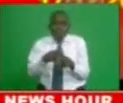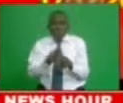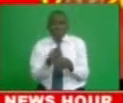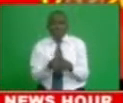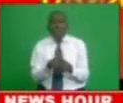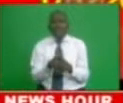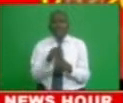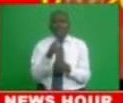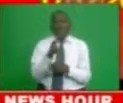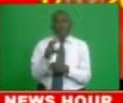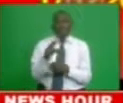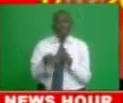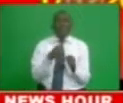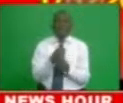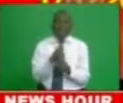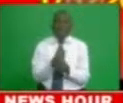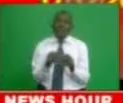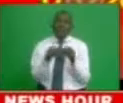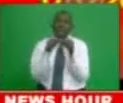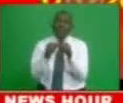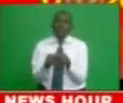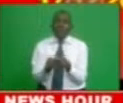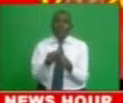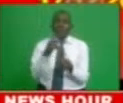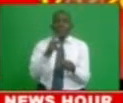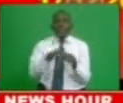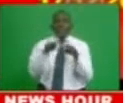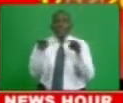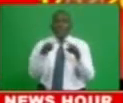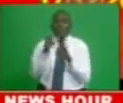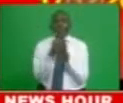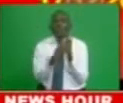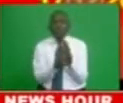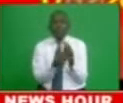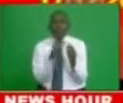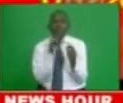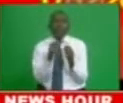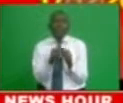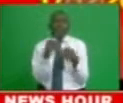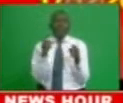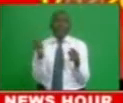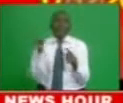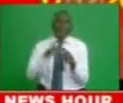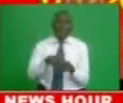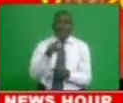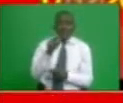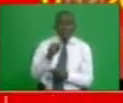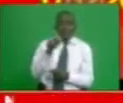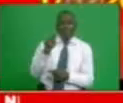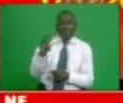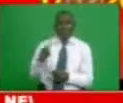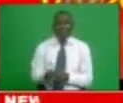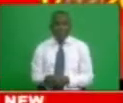term from 7 to 5 years and maintain a two-term limit, the rules will not take effect until